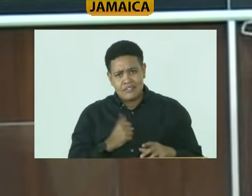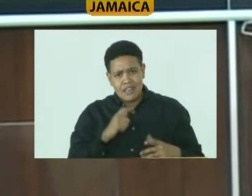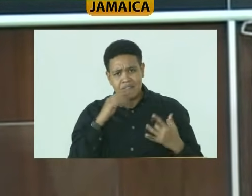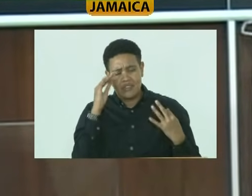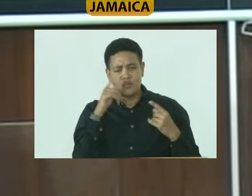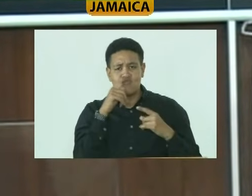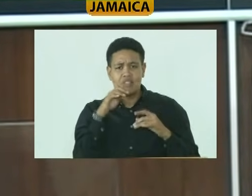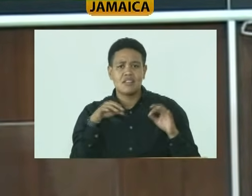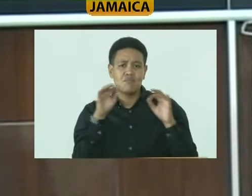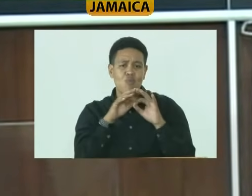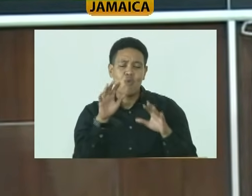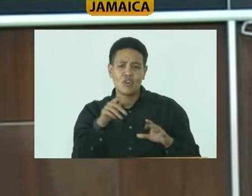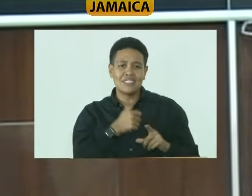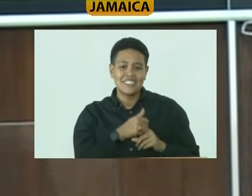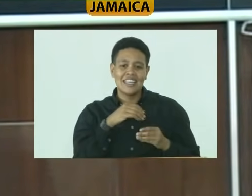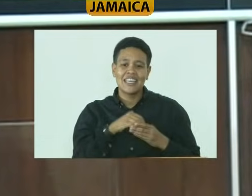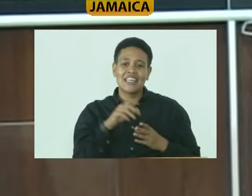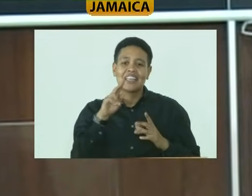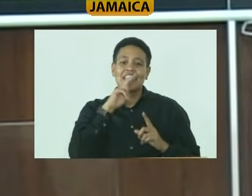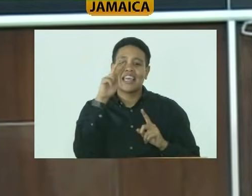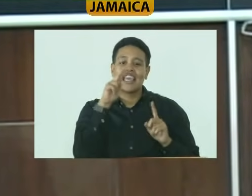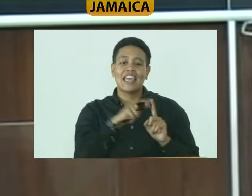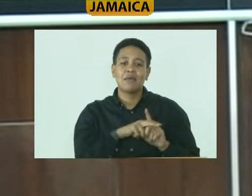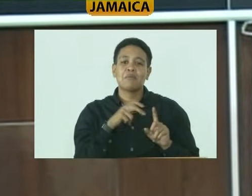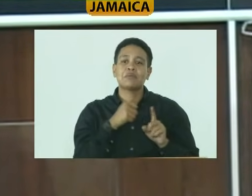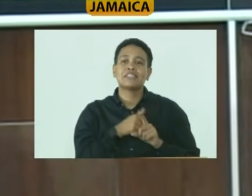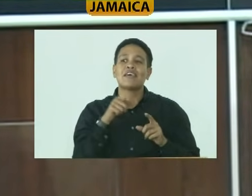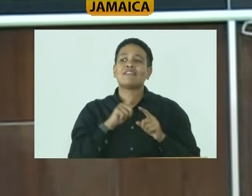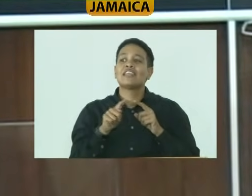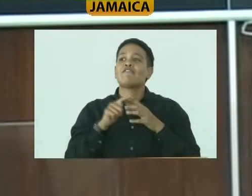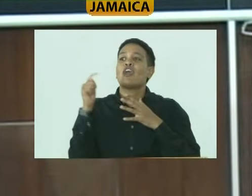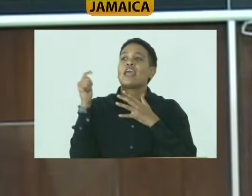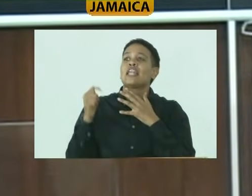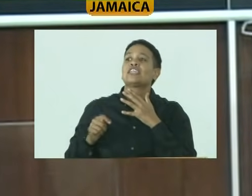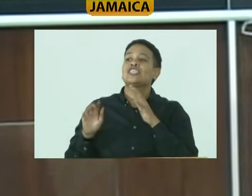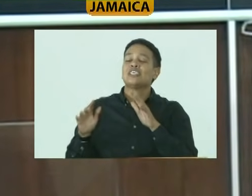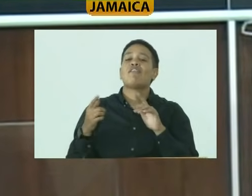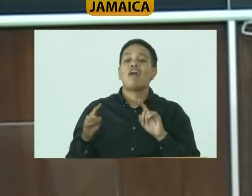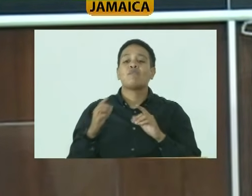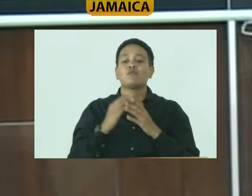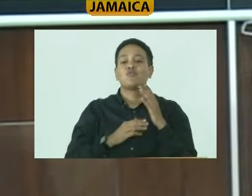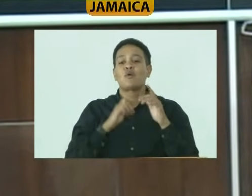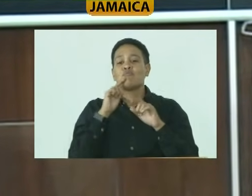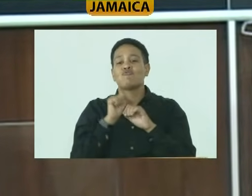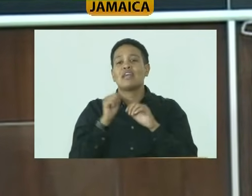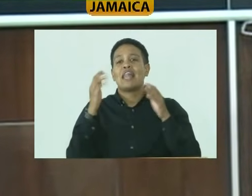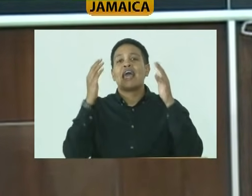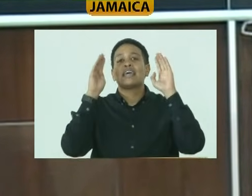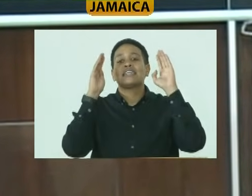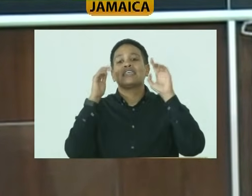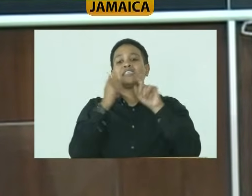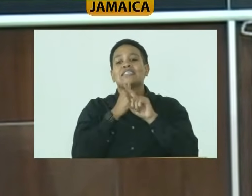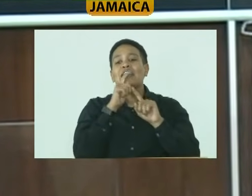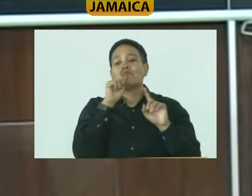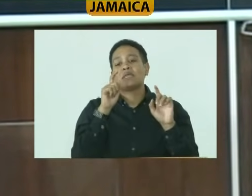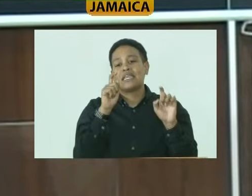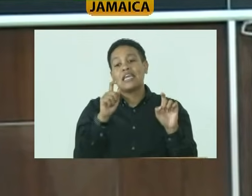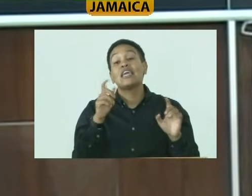is important in the implementation of these initiatives that some attention be given